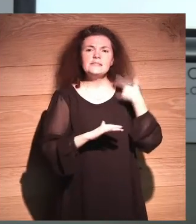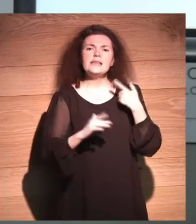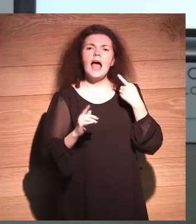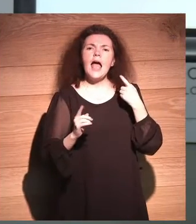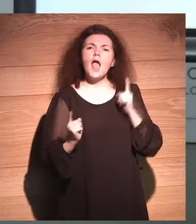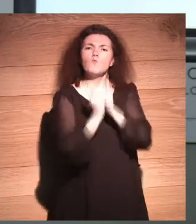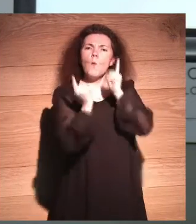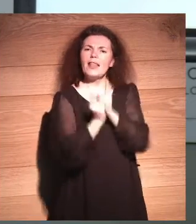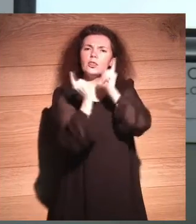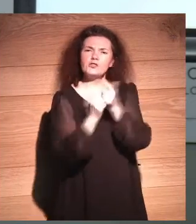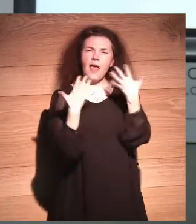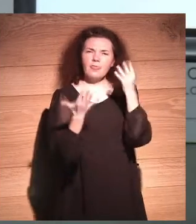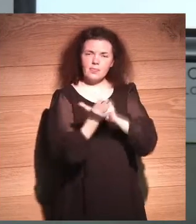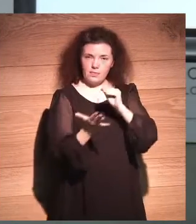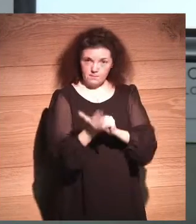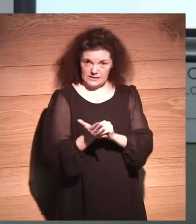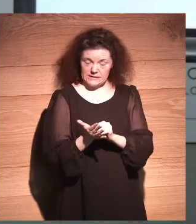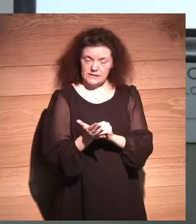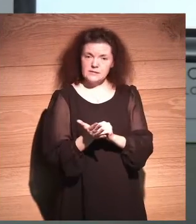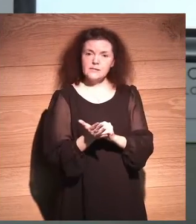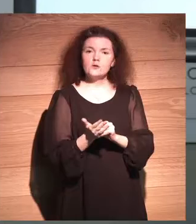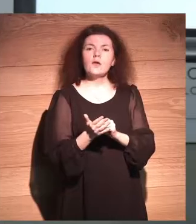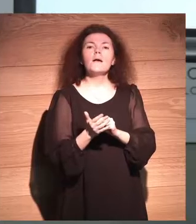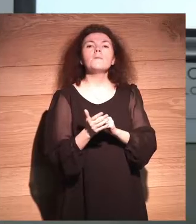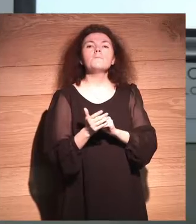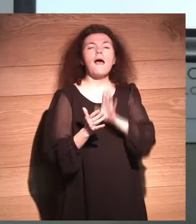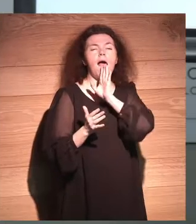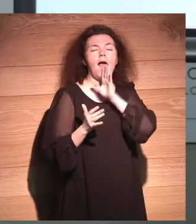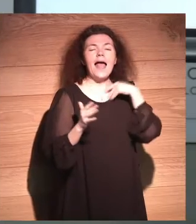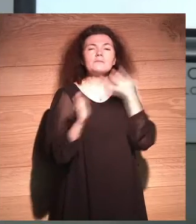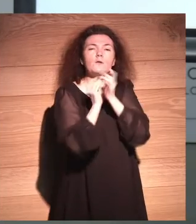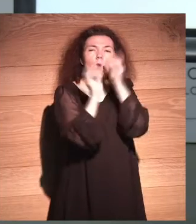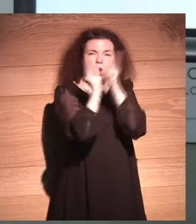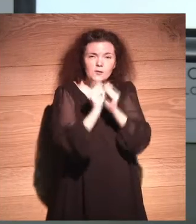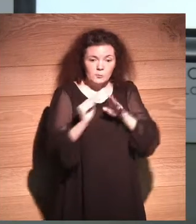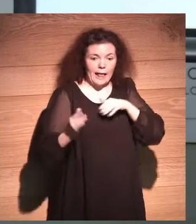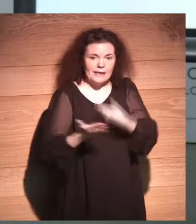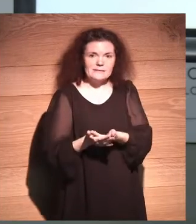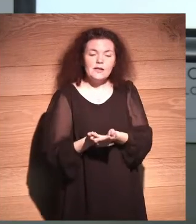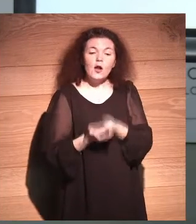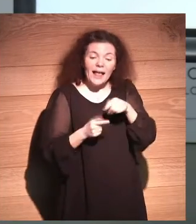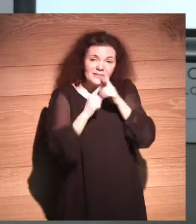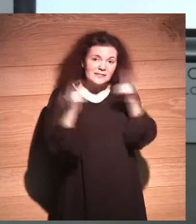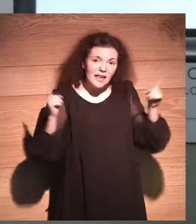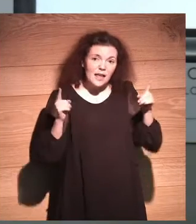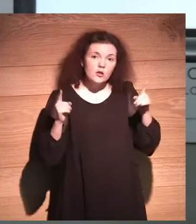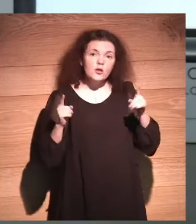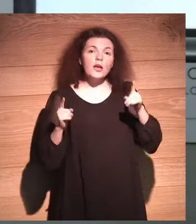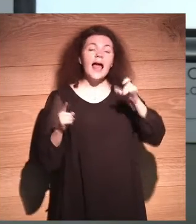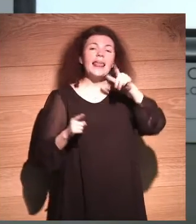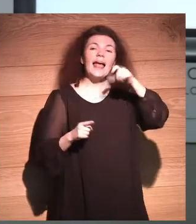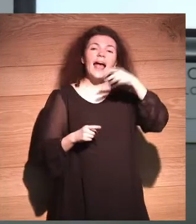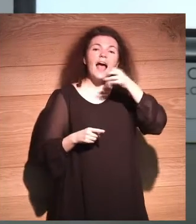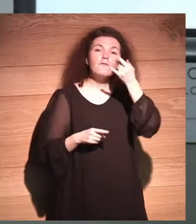evolution. We've had 10 of these encounters already, and to sum up a little, I want to tell you,